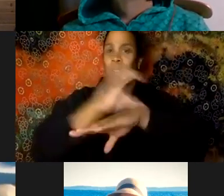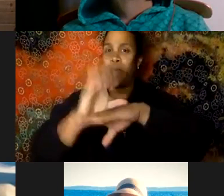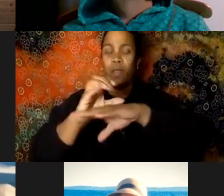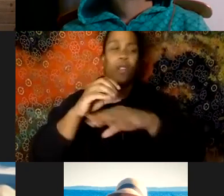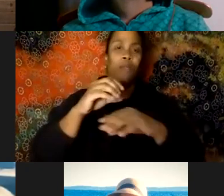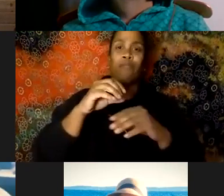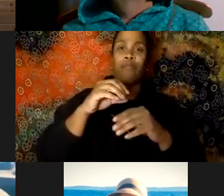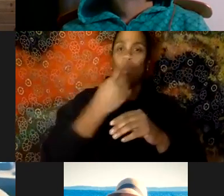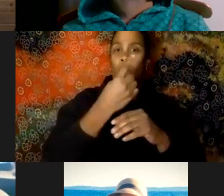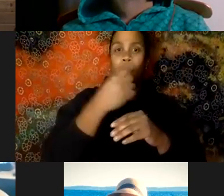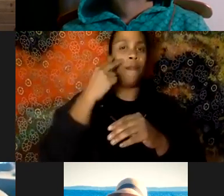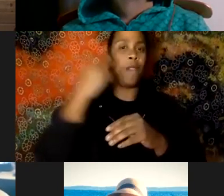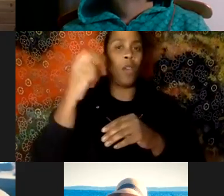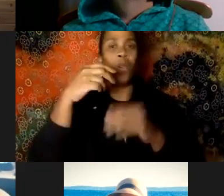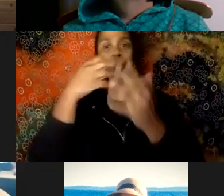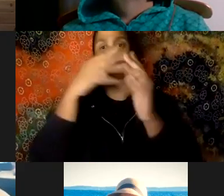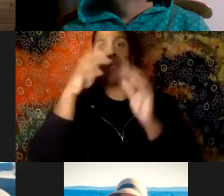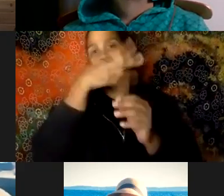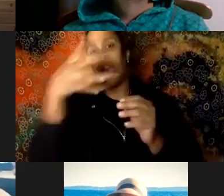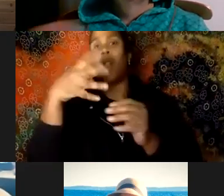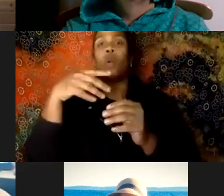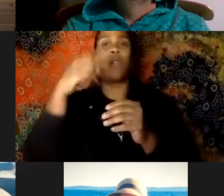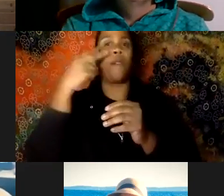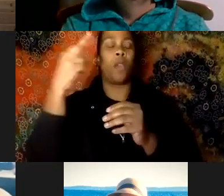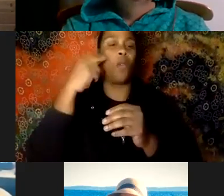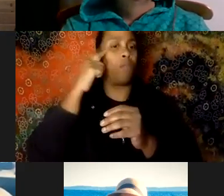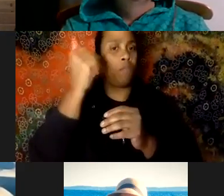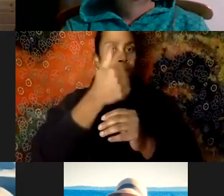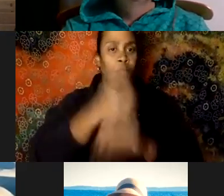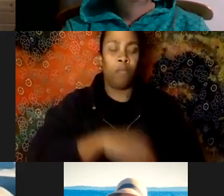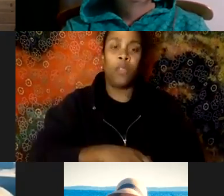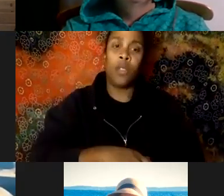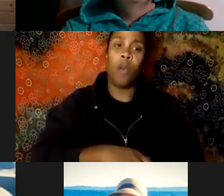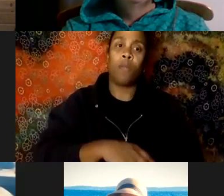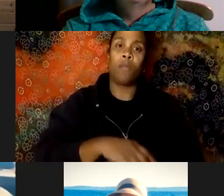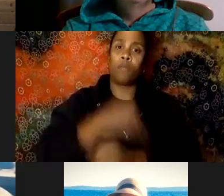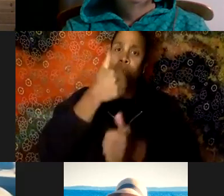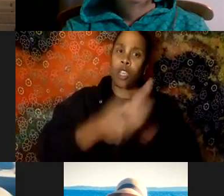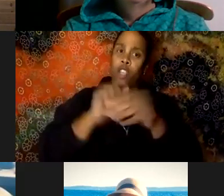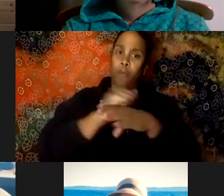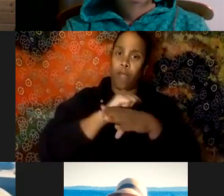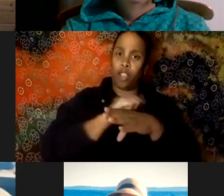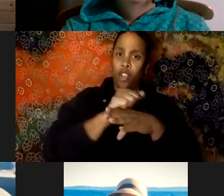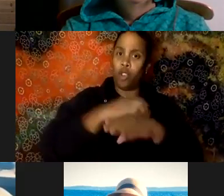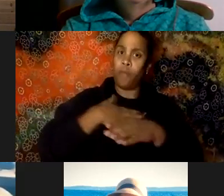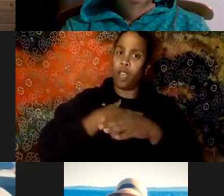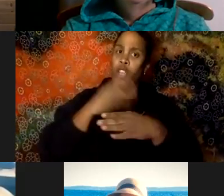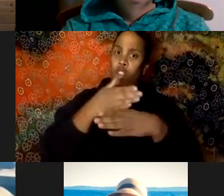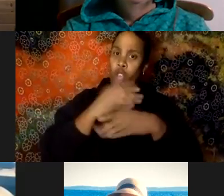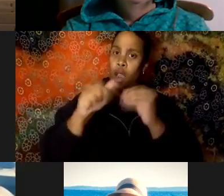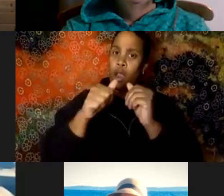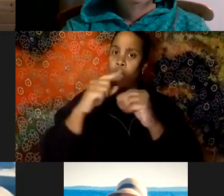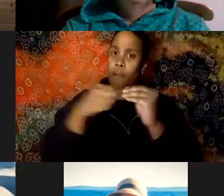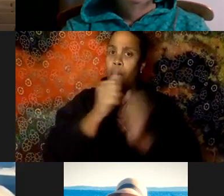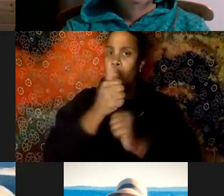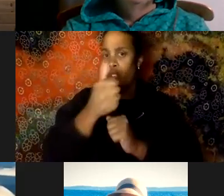right, practitioners, who wants to go and share? Feel free, take a few minutes, take 3 minutes or so. Share about yourselves and share what does Black